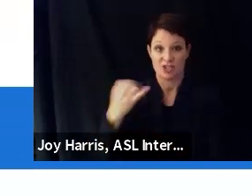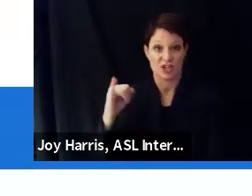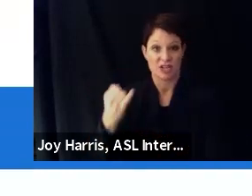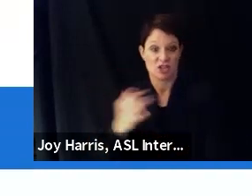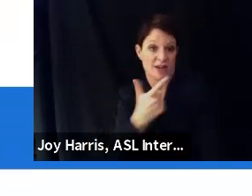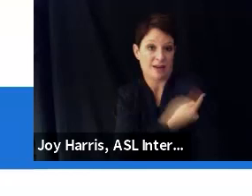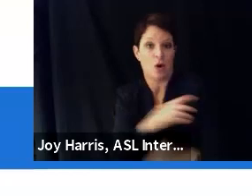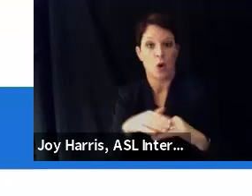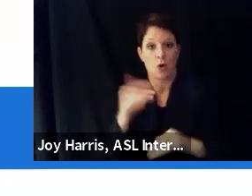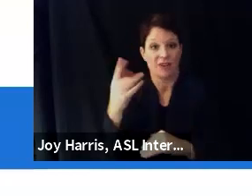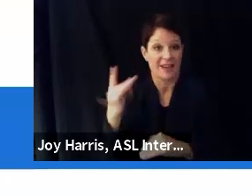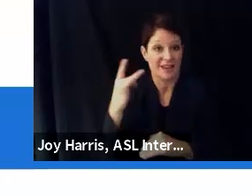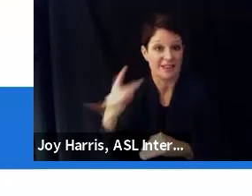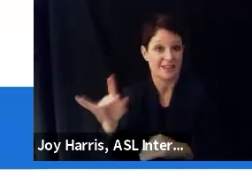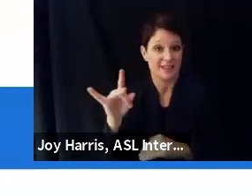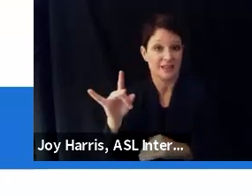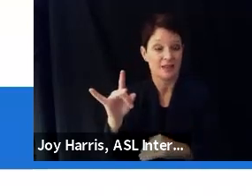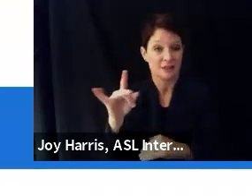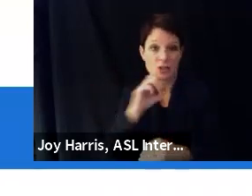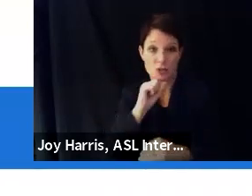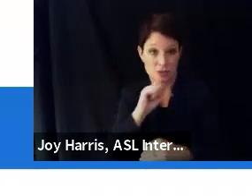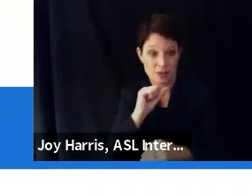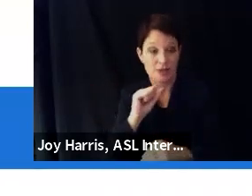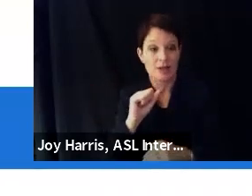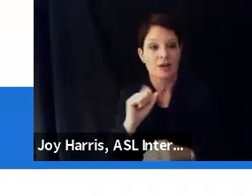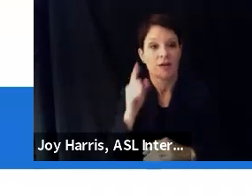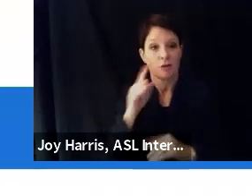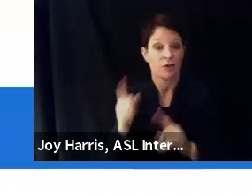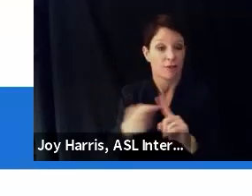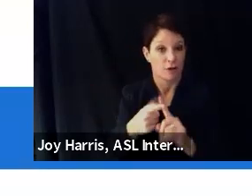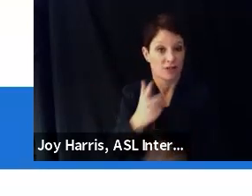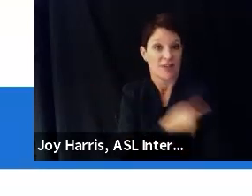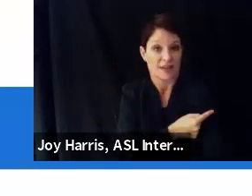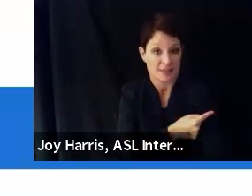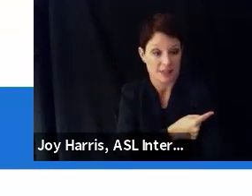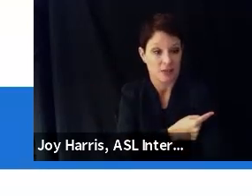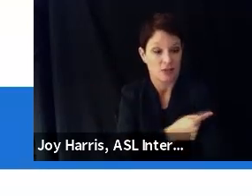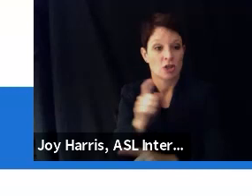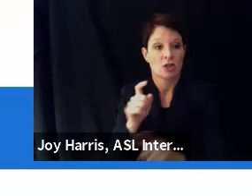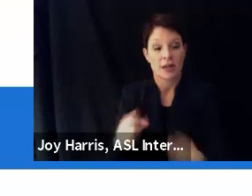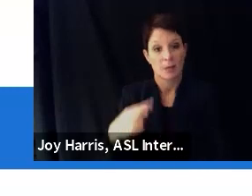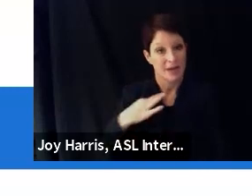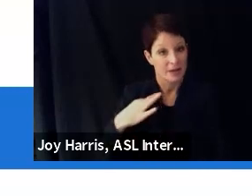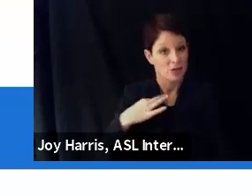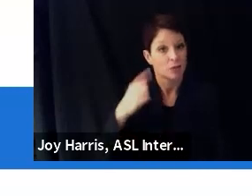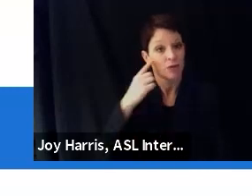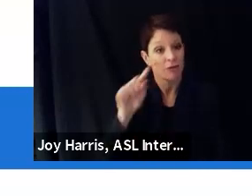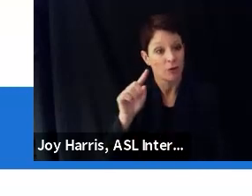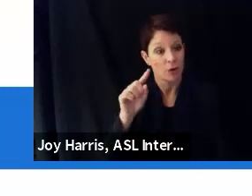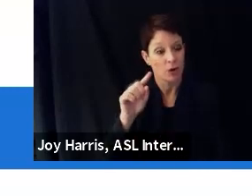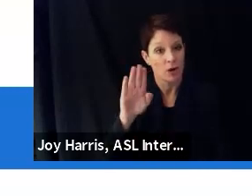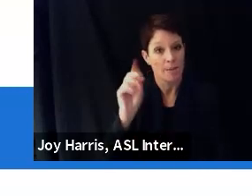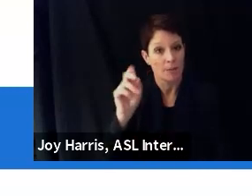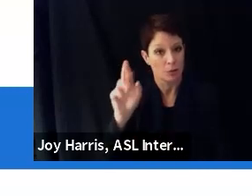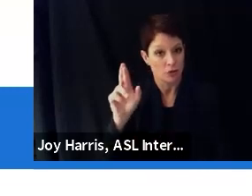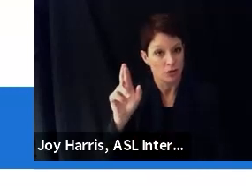18, so really anyone who received J&J for their first vaccine should be eligible for a booster